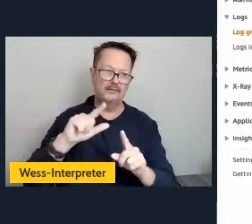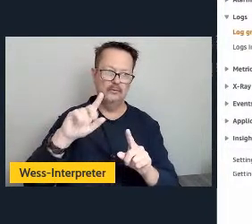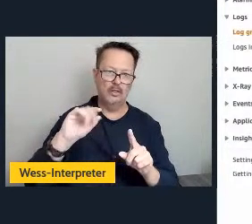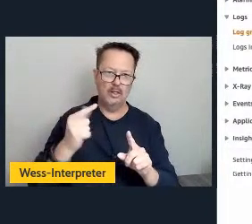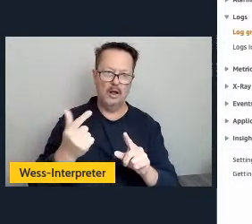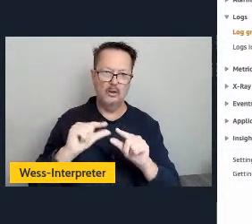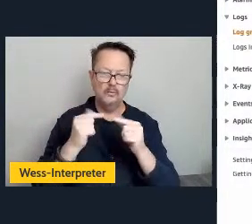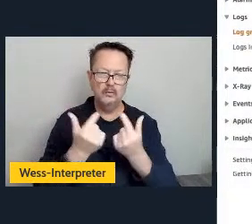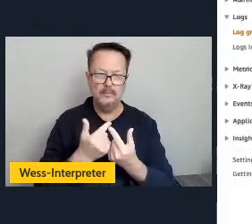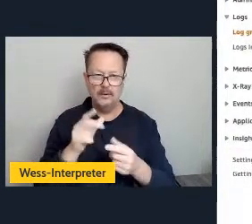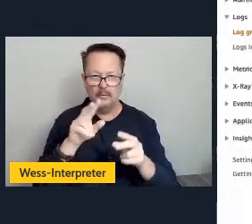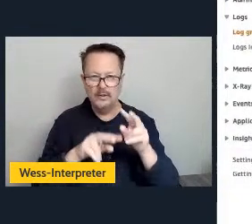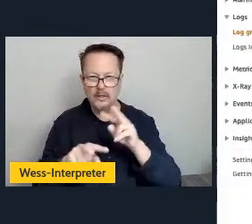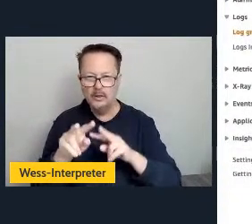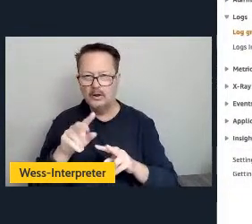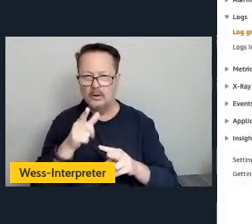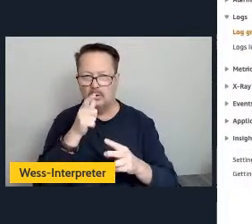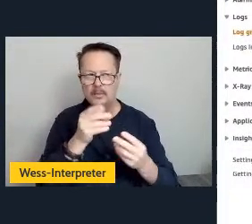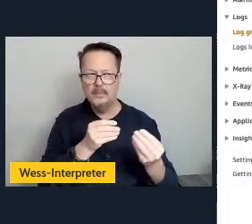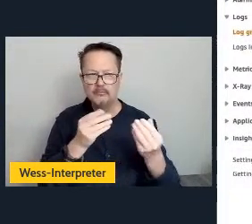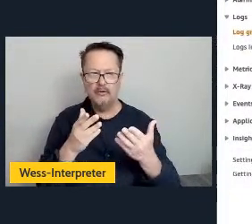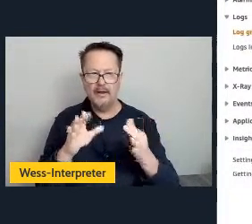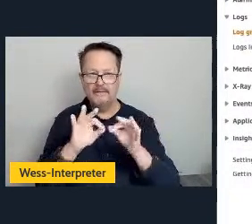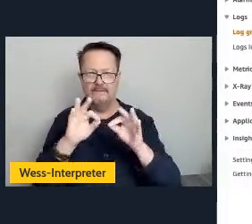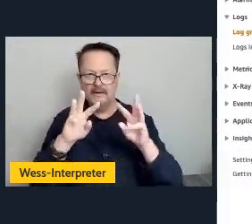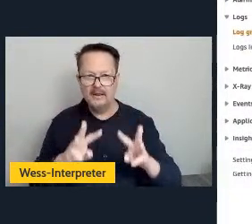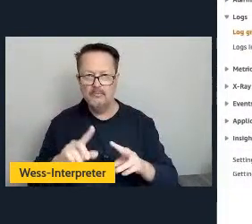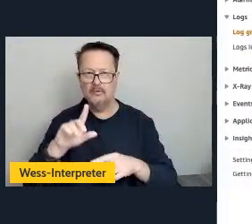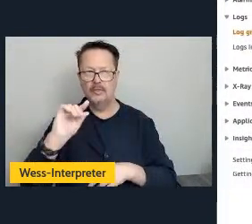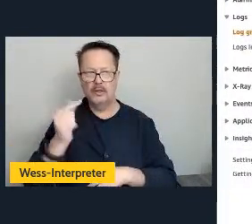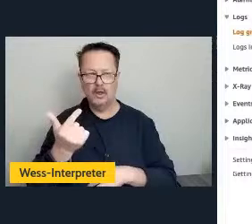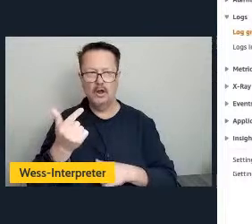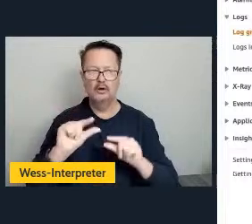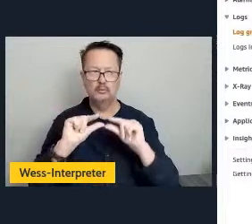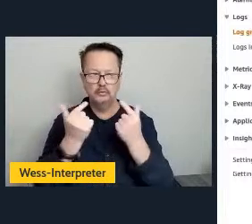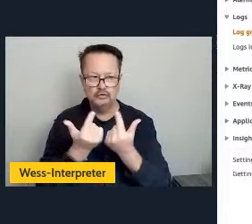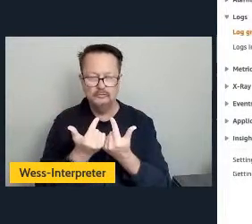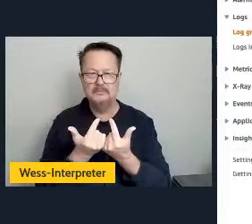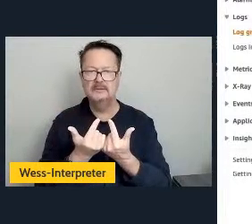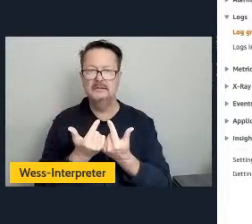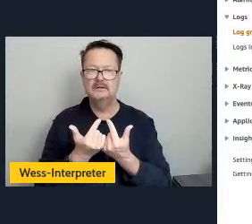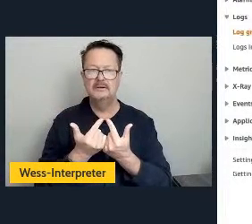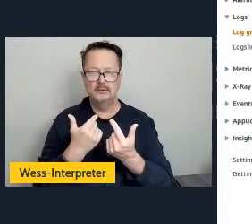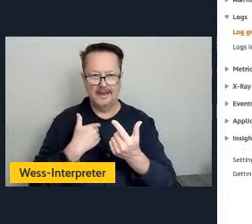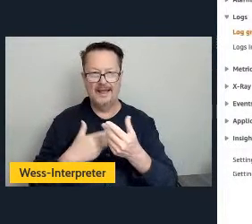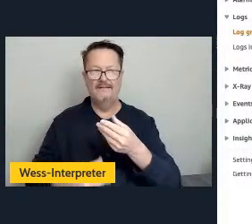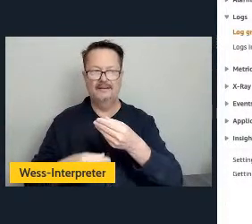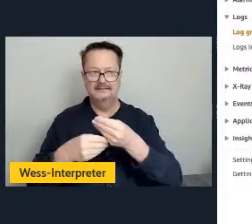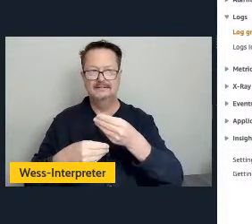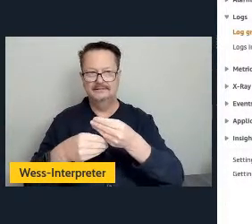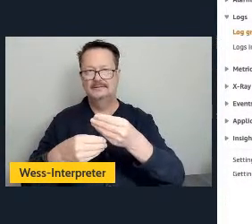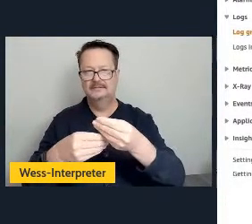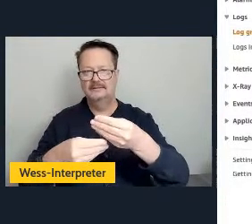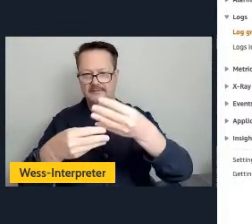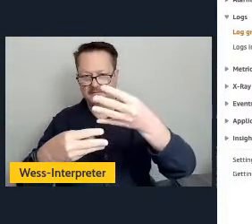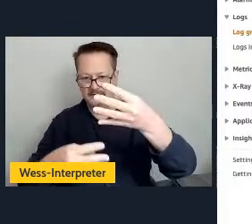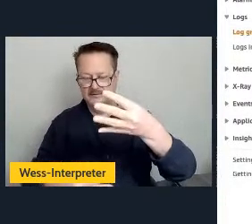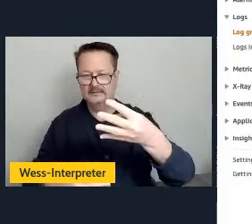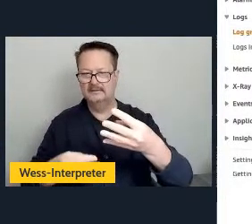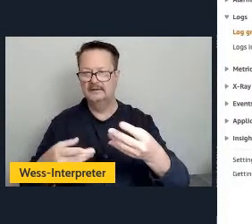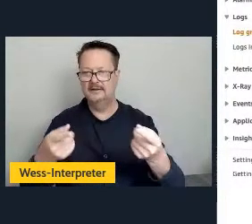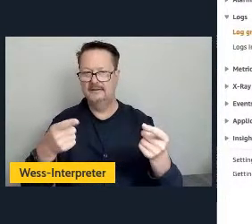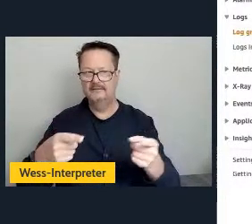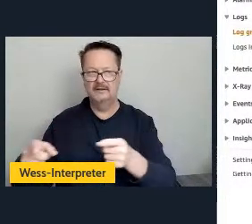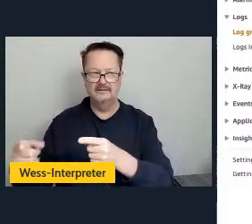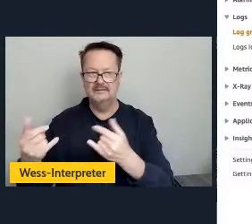and have a look at the provider framework log group, there are additional events now. There is now